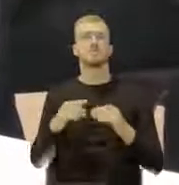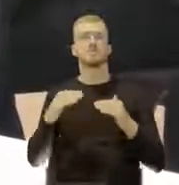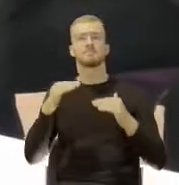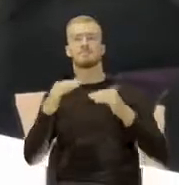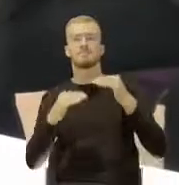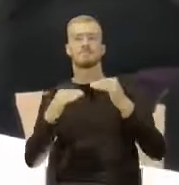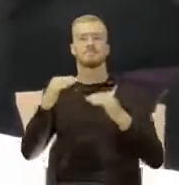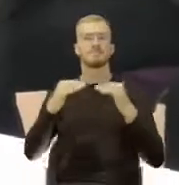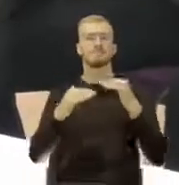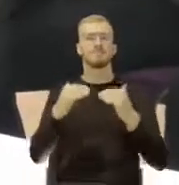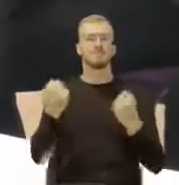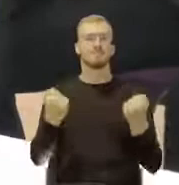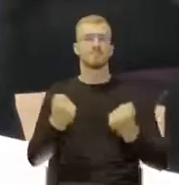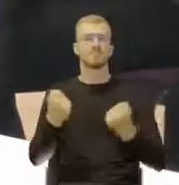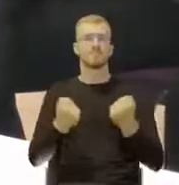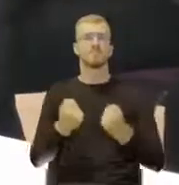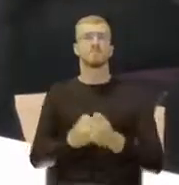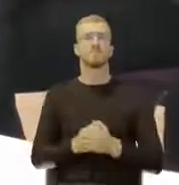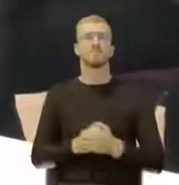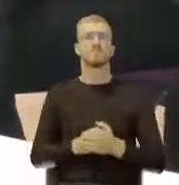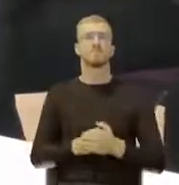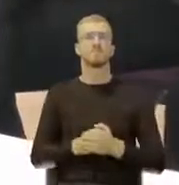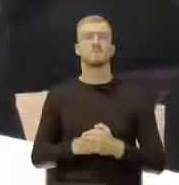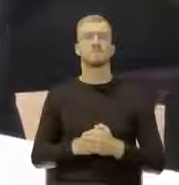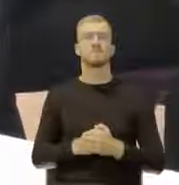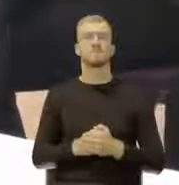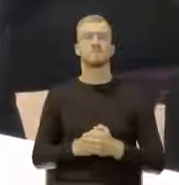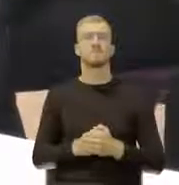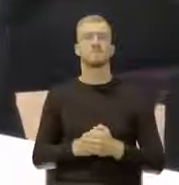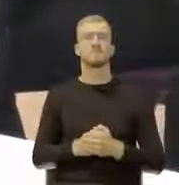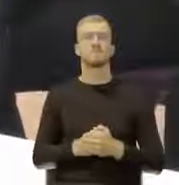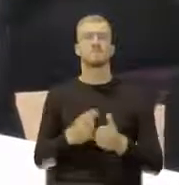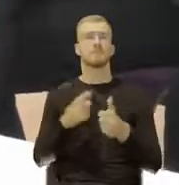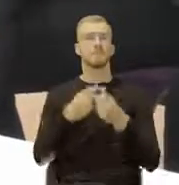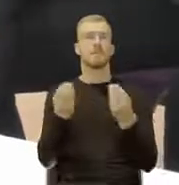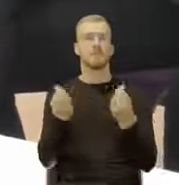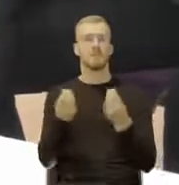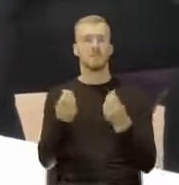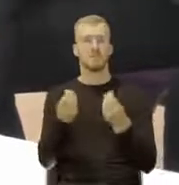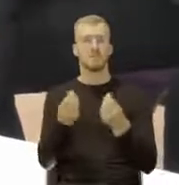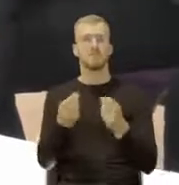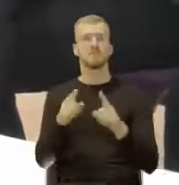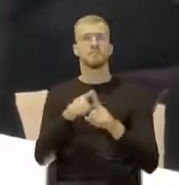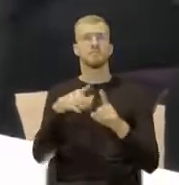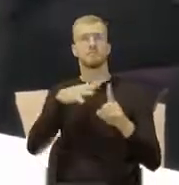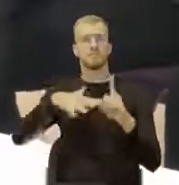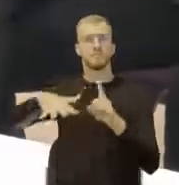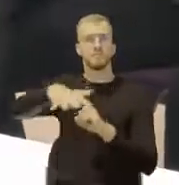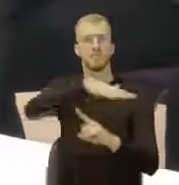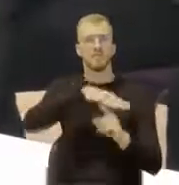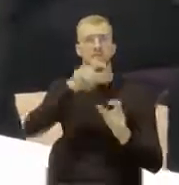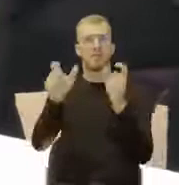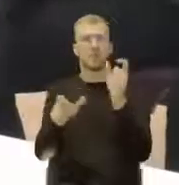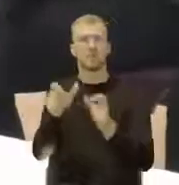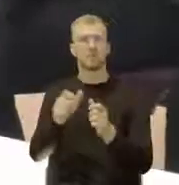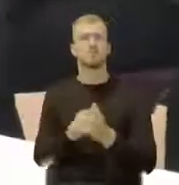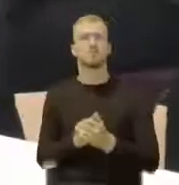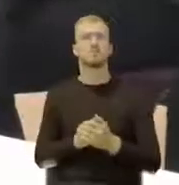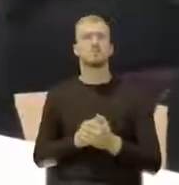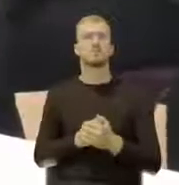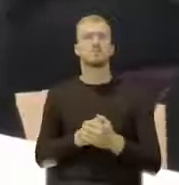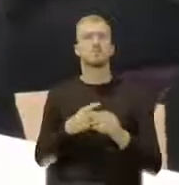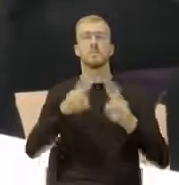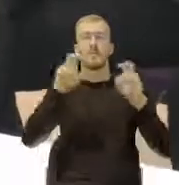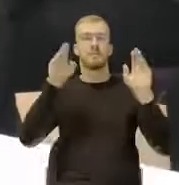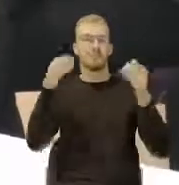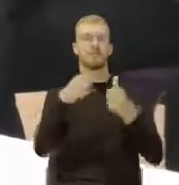and the social dimension. So first, starting with the economic dimension, when we invest €1 or $1